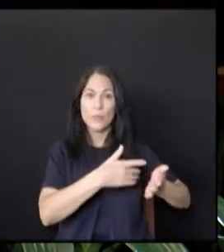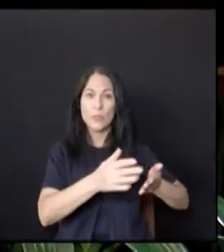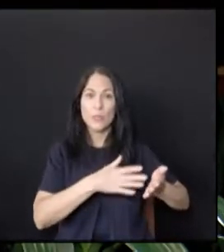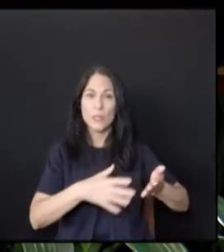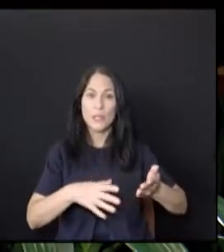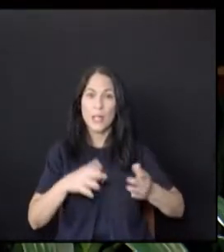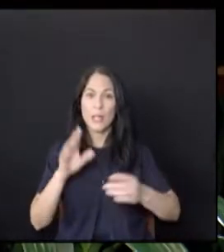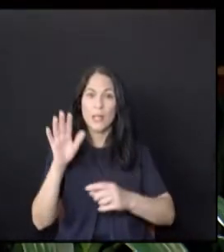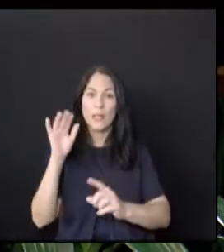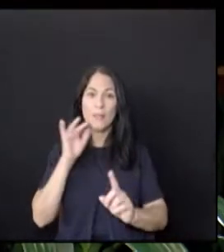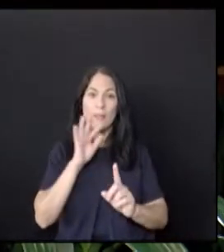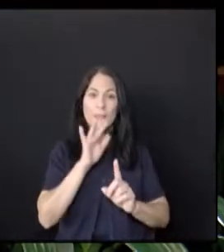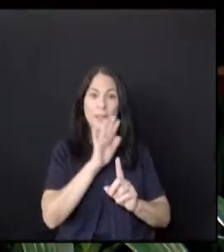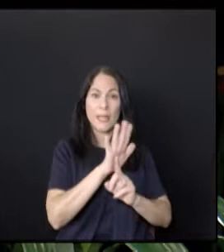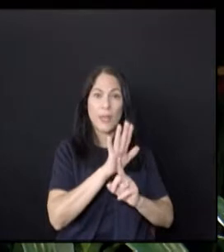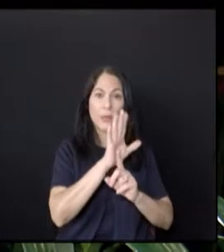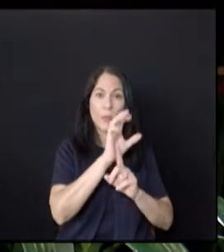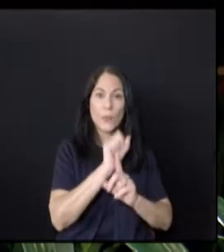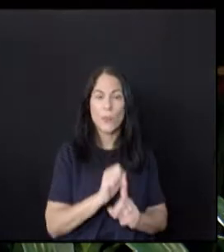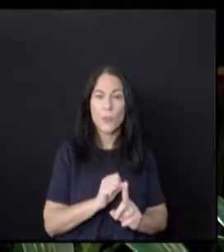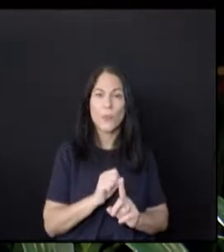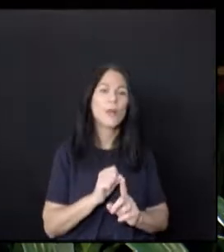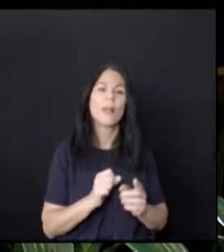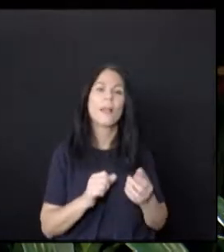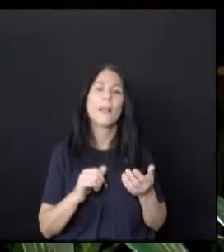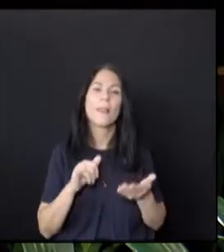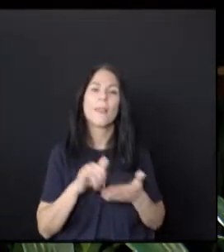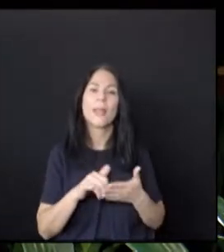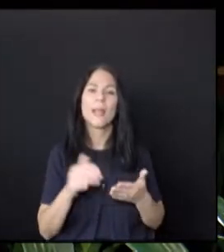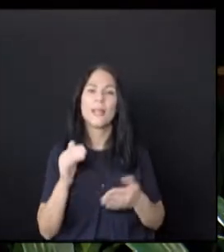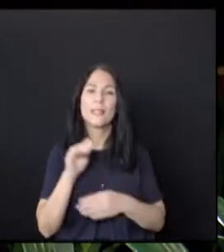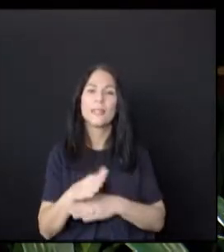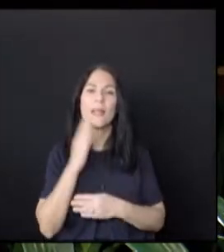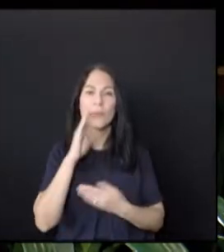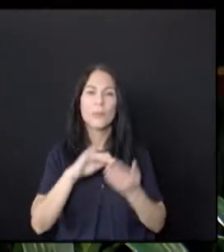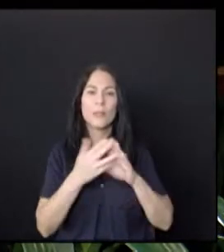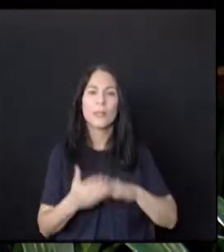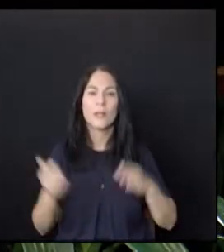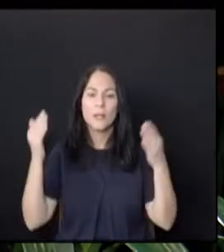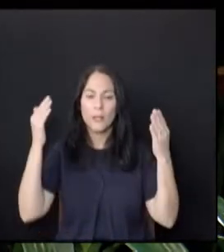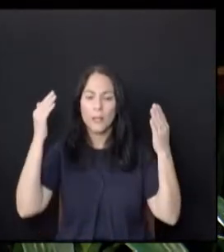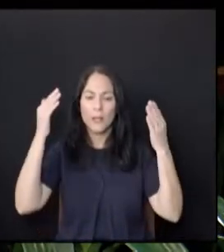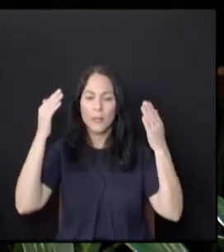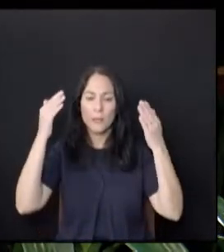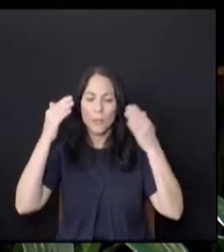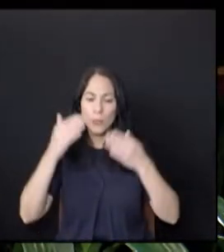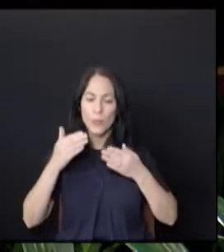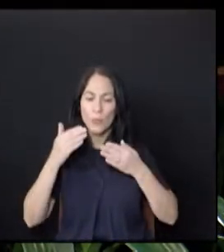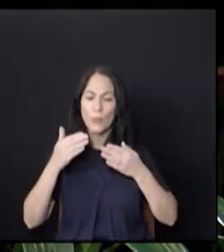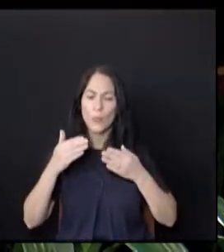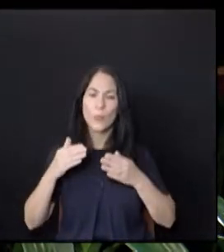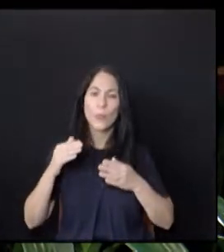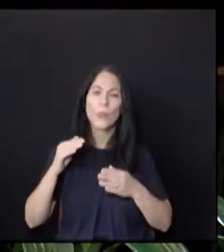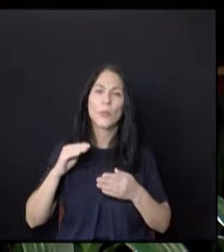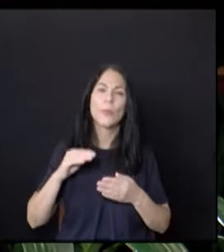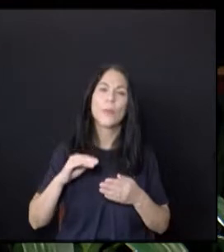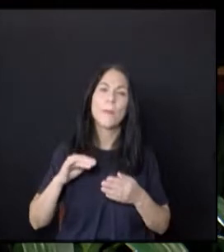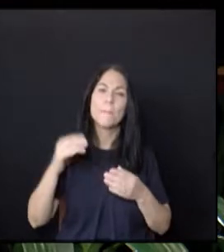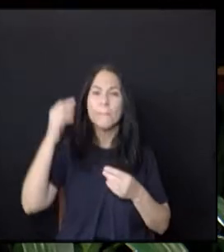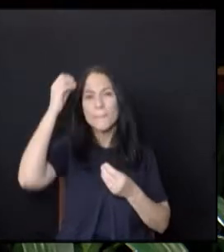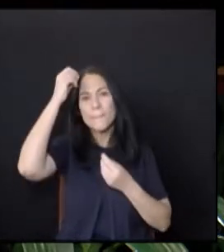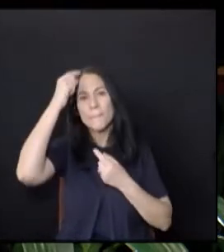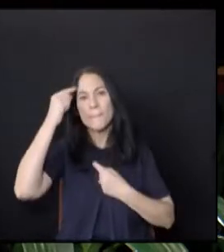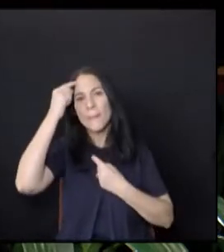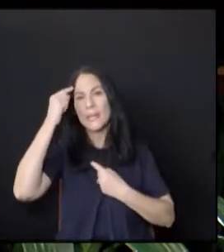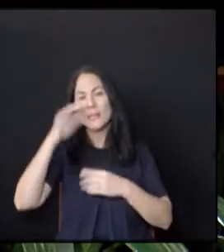that night gets darker and darker as we meditate upon the crucifixion of our Lord. It'll be a special time. So please,